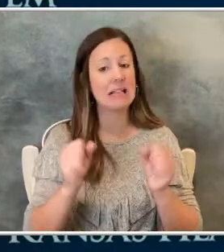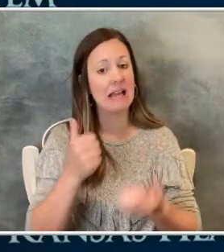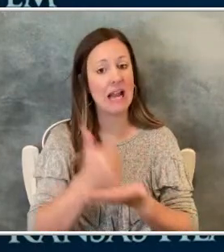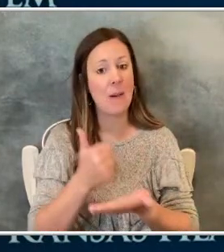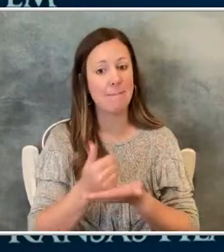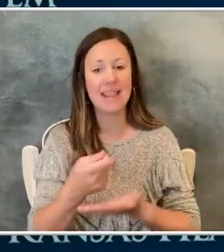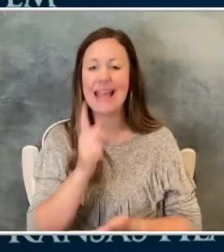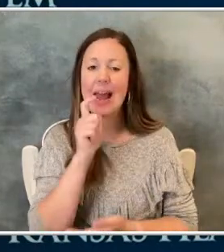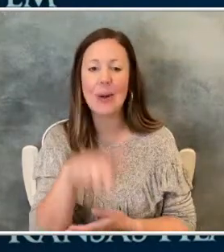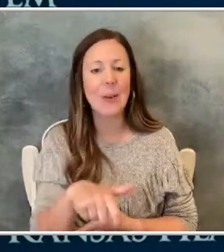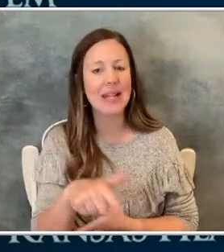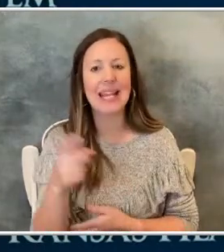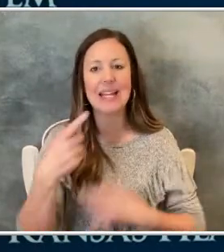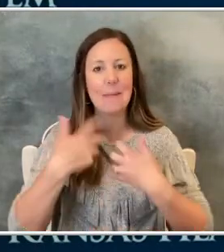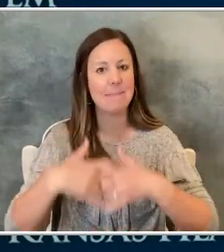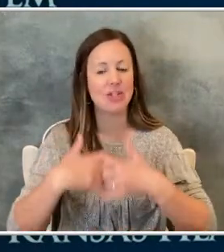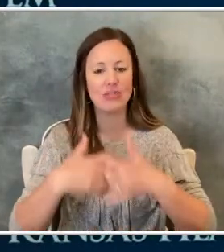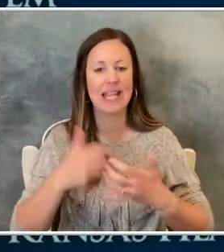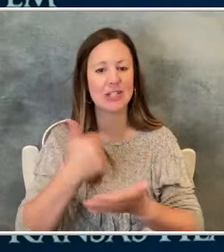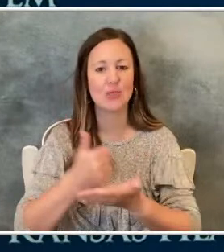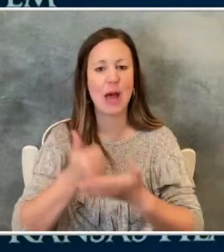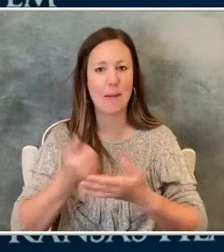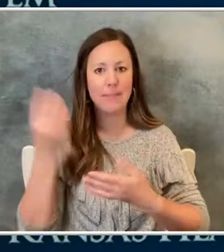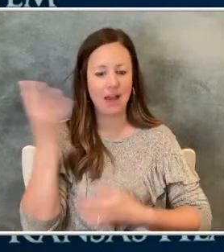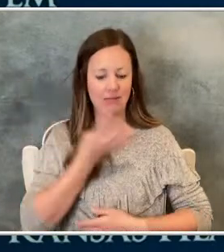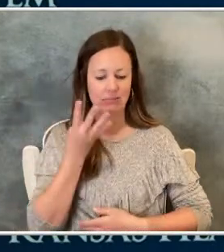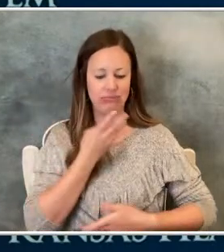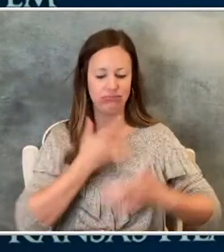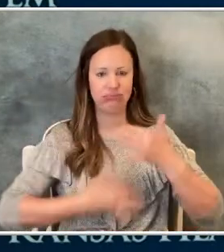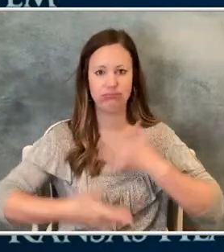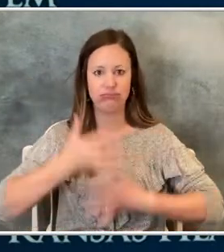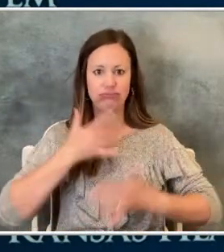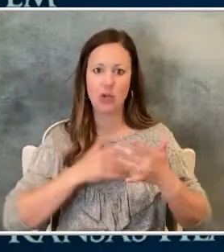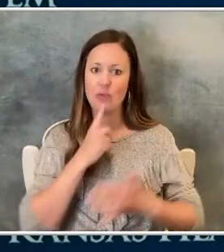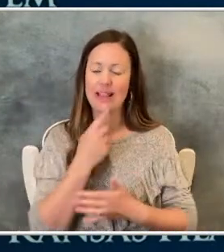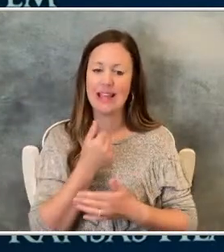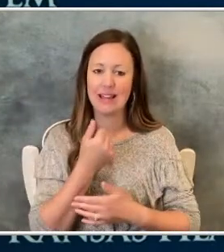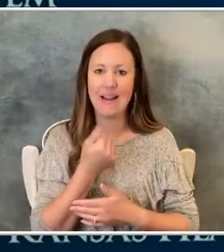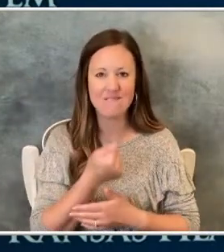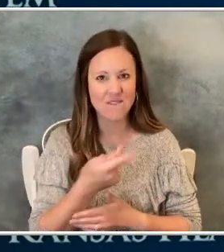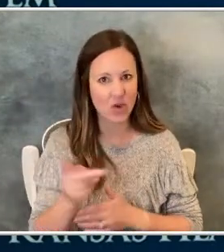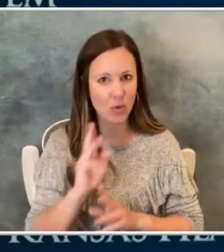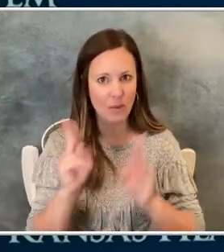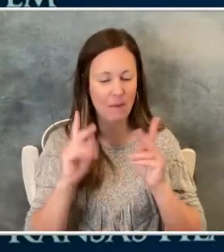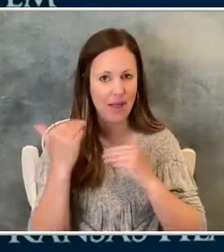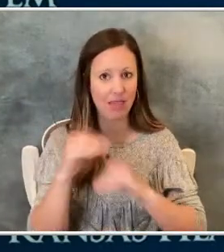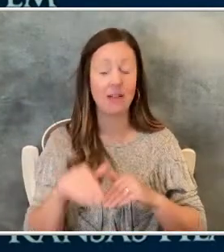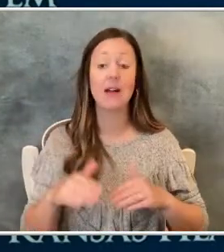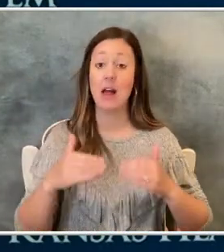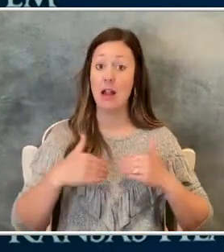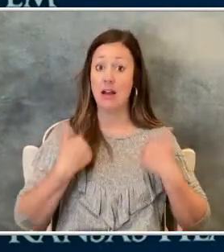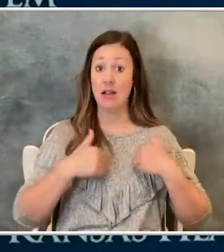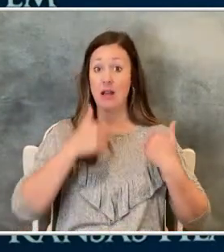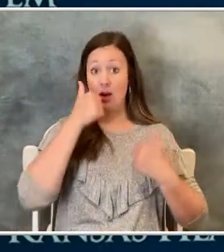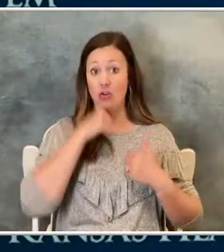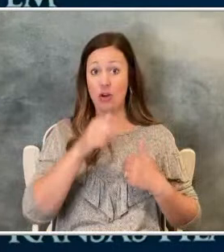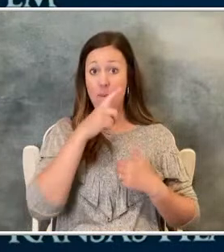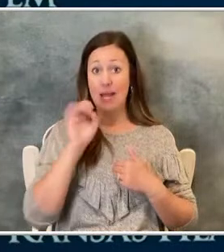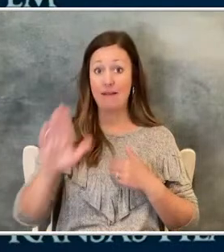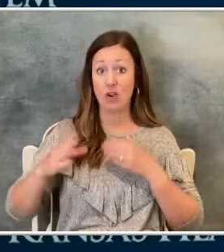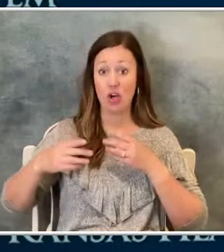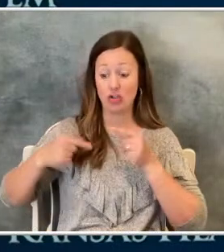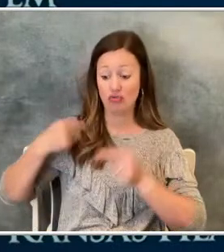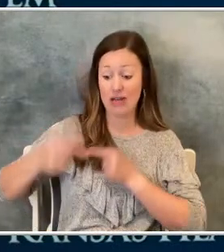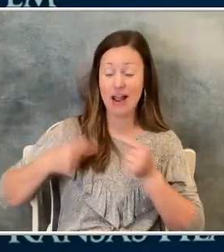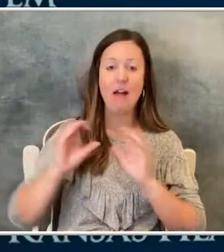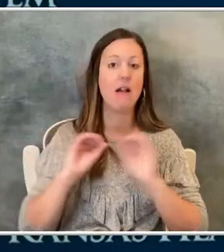they don't need these machines. Machines are for the limited few. This young girl, because of her genetic makeup, none of the